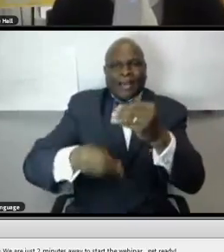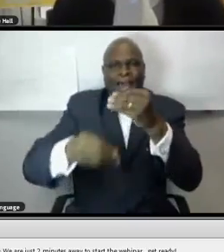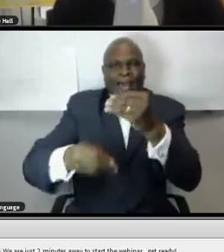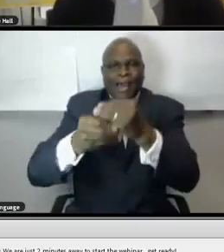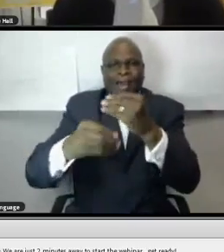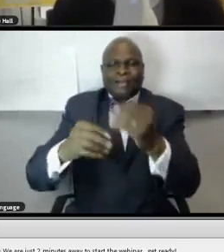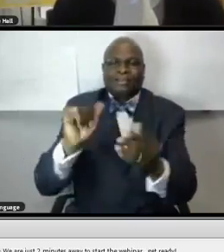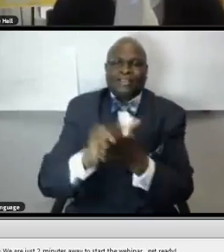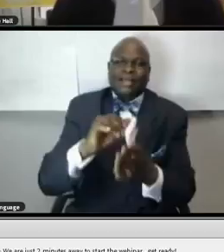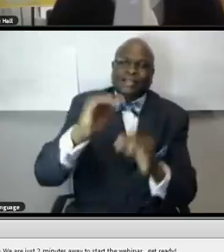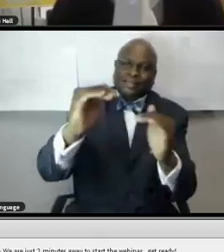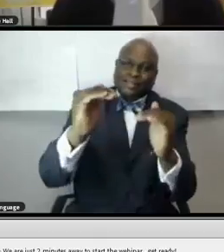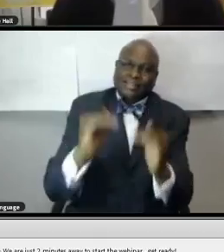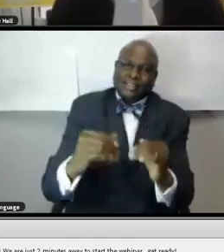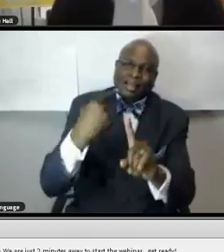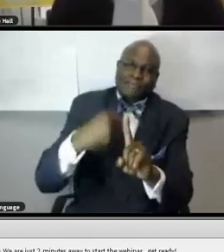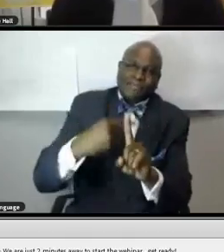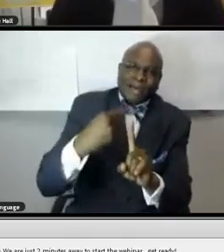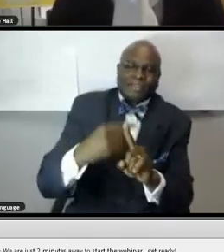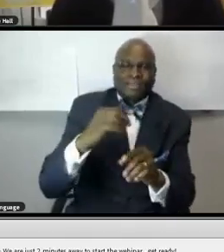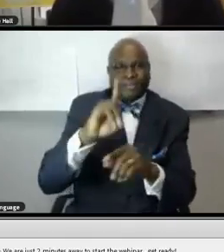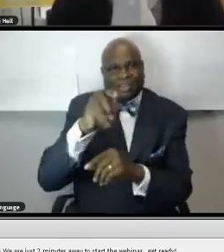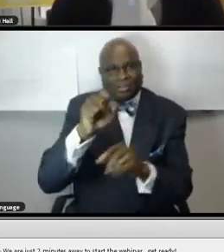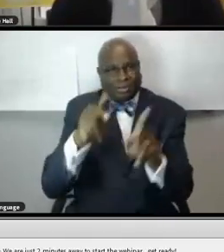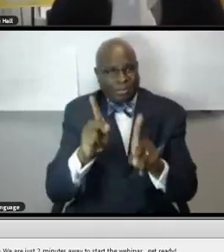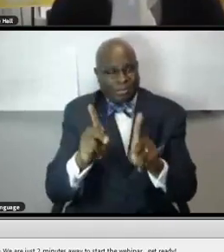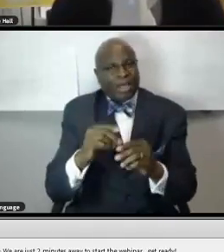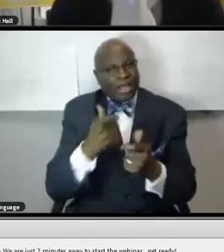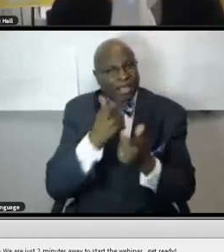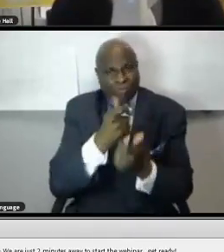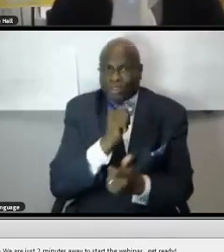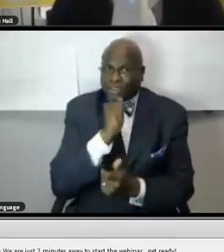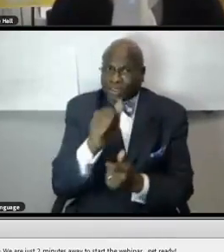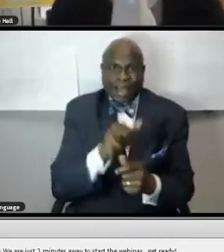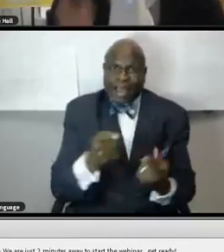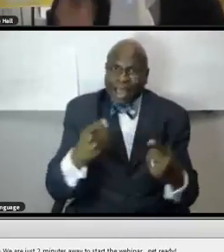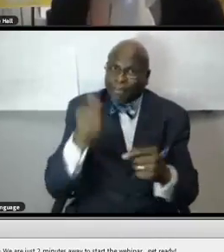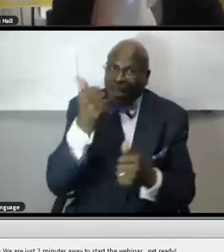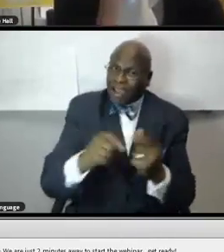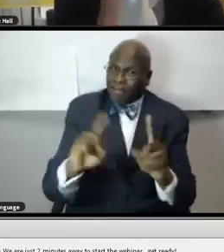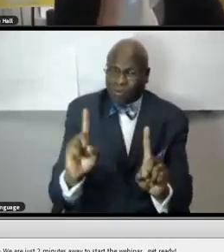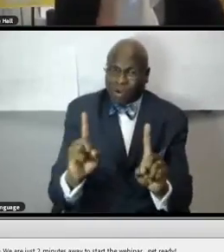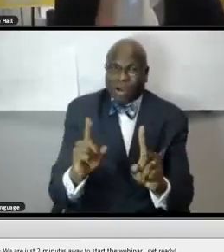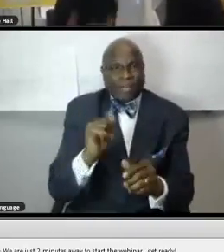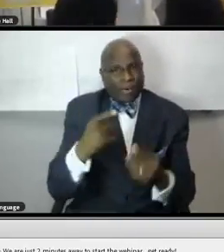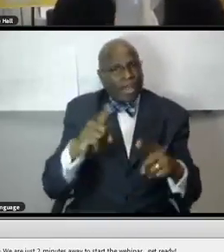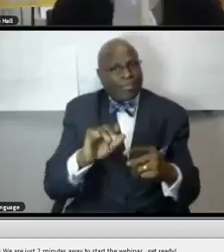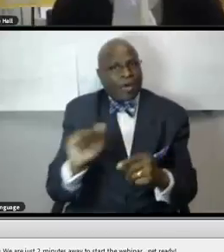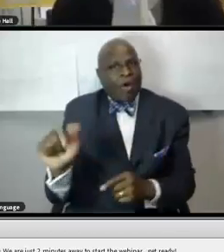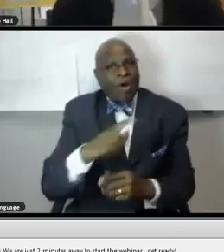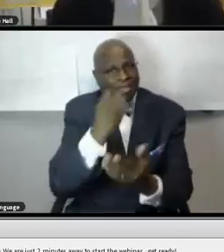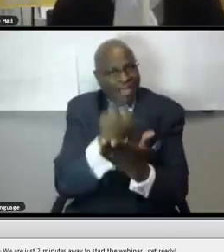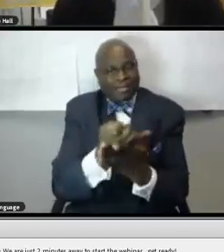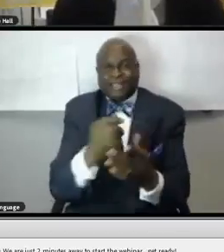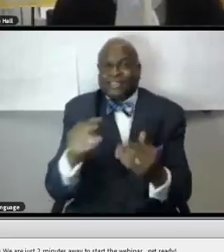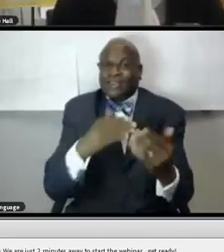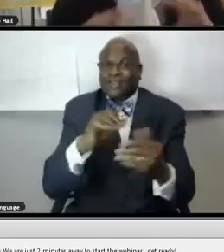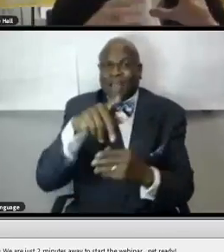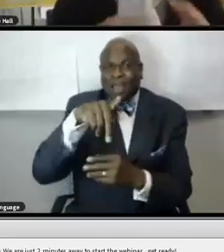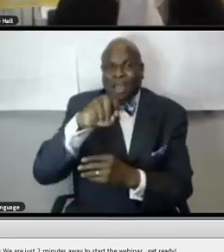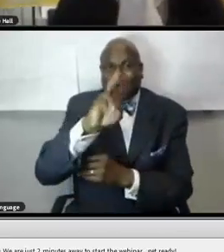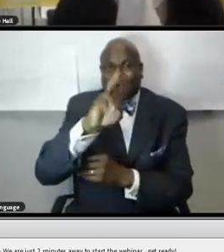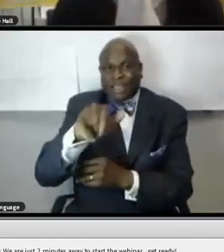of Indigenous peoples. Interestingly, it's not uniform, and this is the case for actually all of our evidence, even the poverty rates. When you